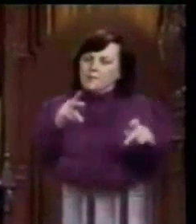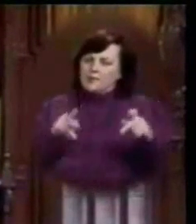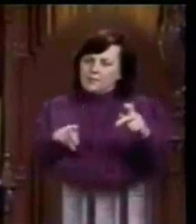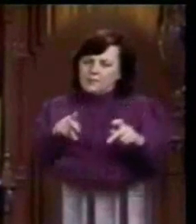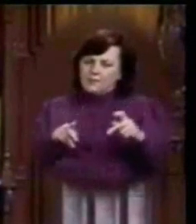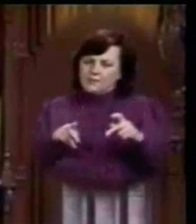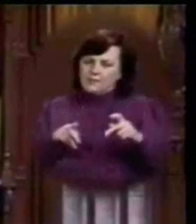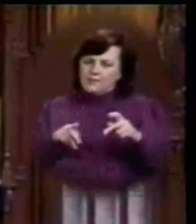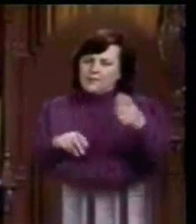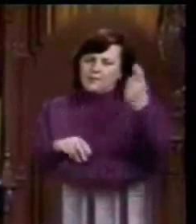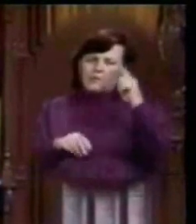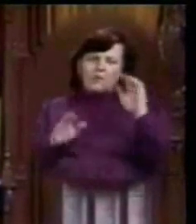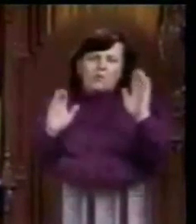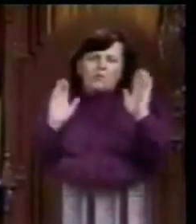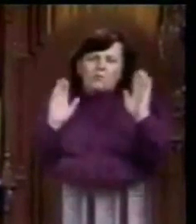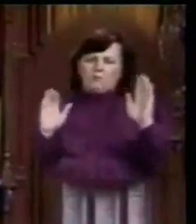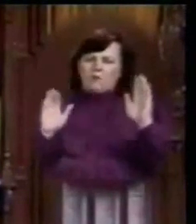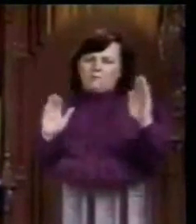May I point out? Of